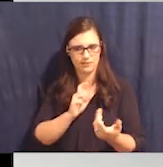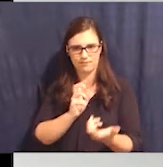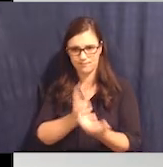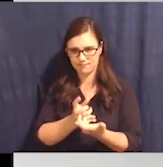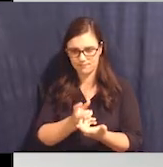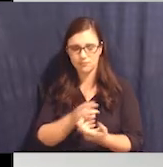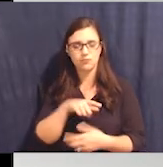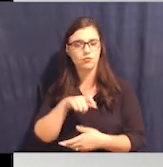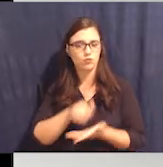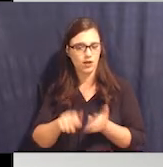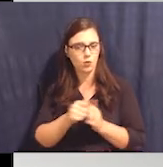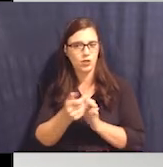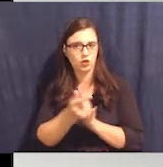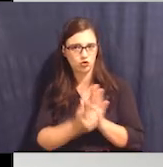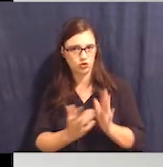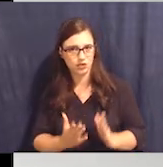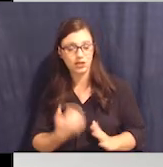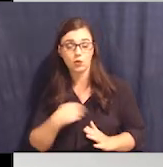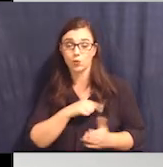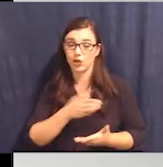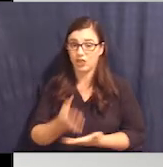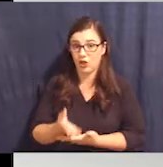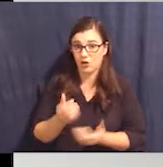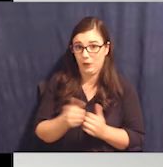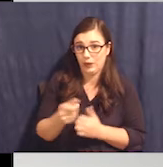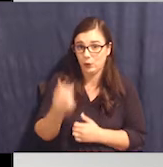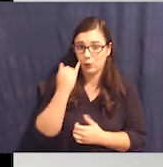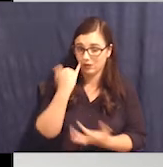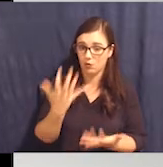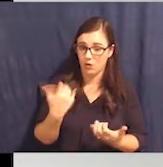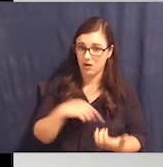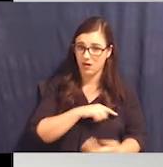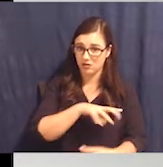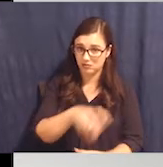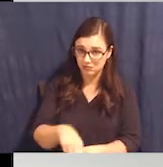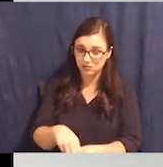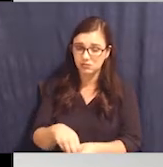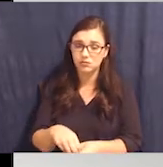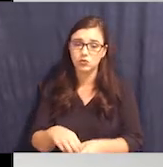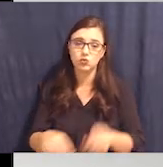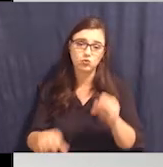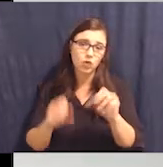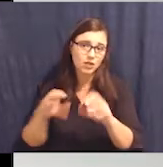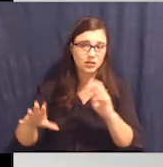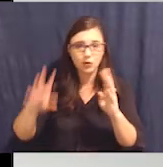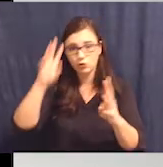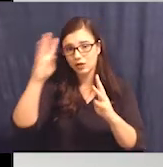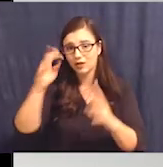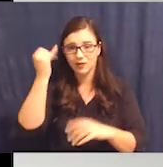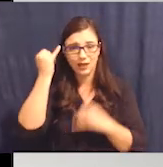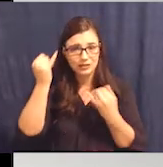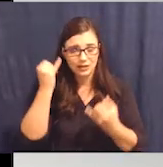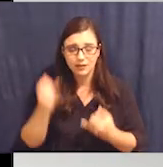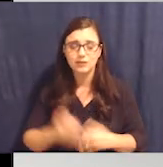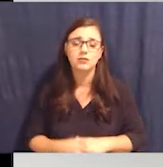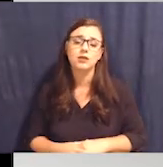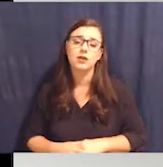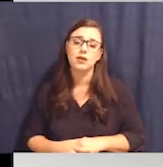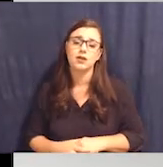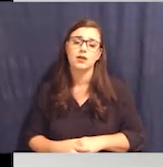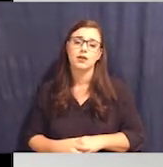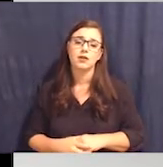family. You write it with an attorney. We're there with you if you want us to be, to toss out creative